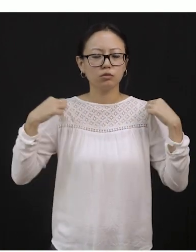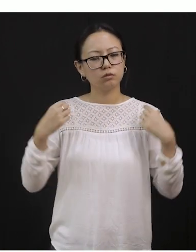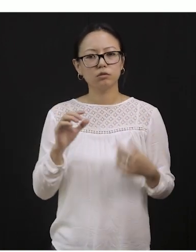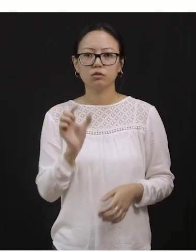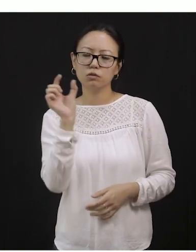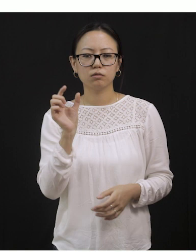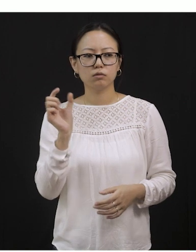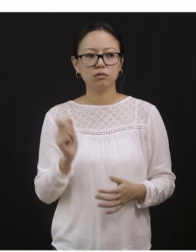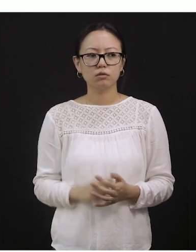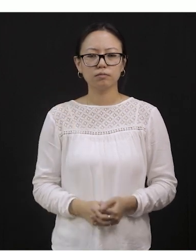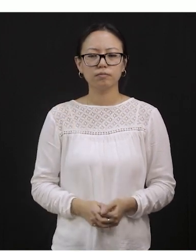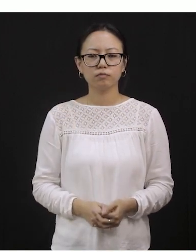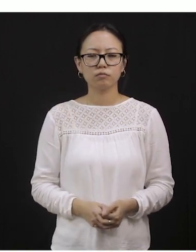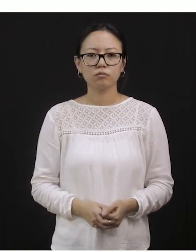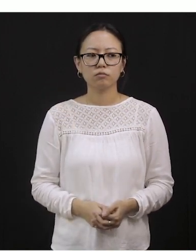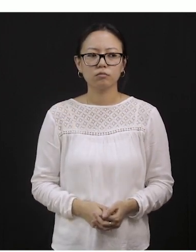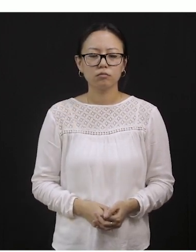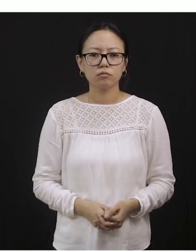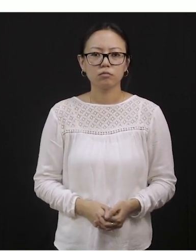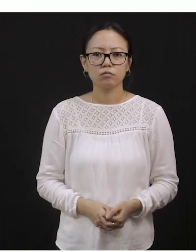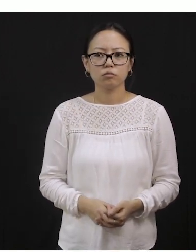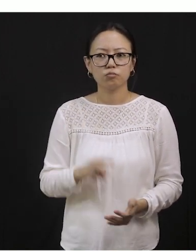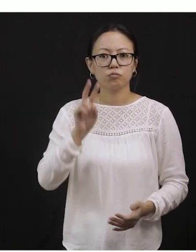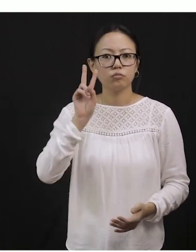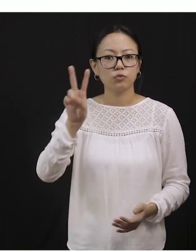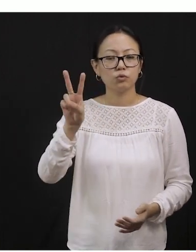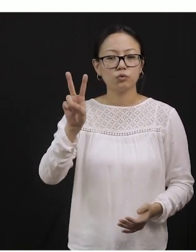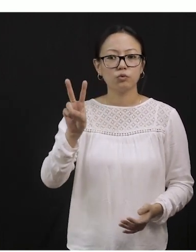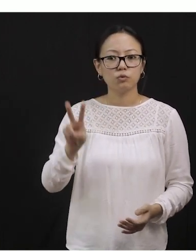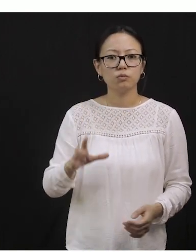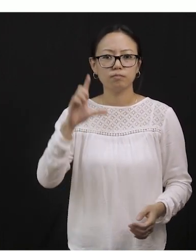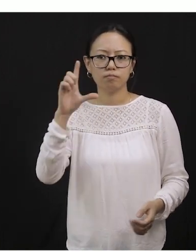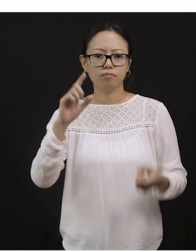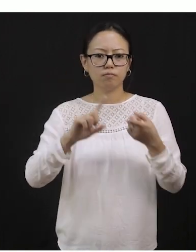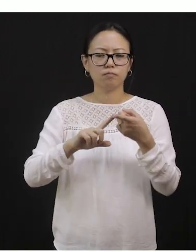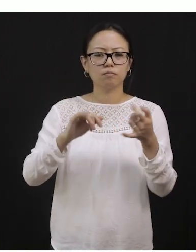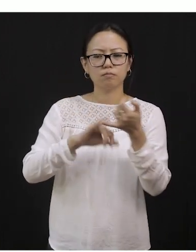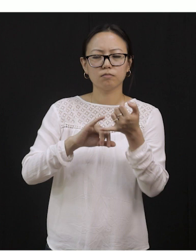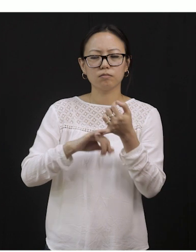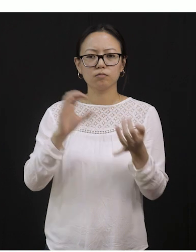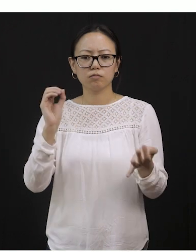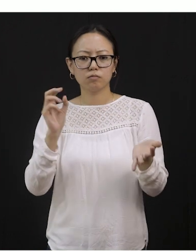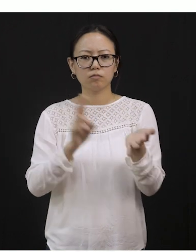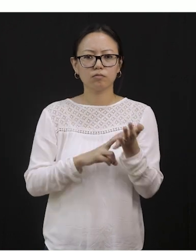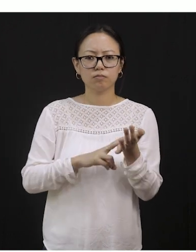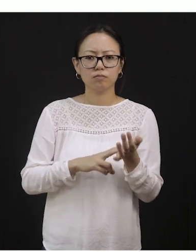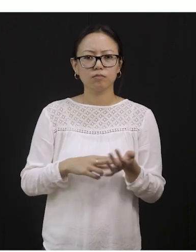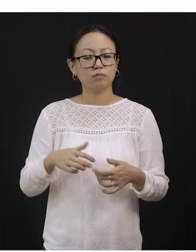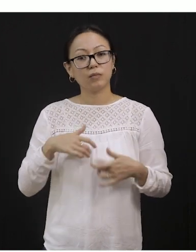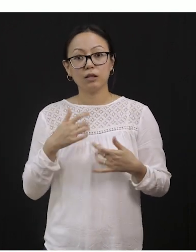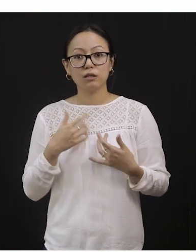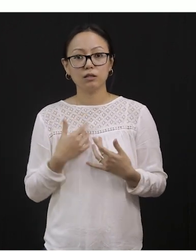Now, two very interesting lessons that we learn from Donald Duck is